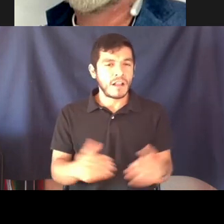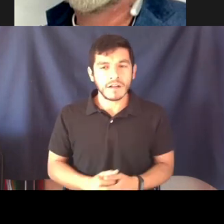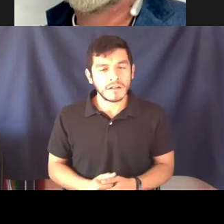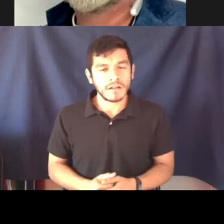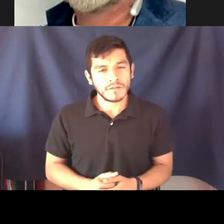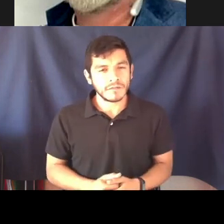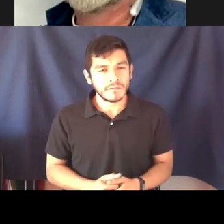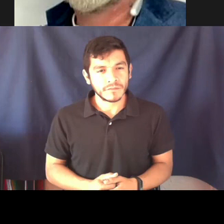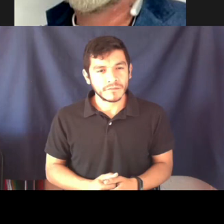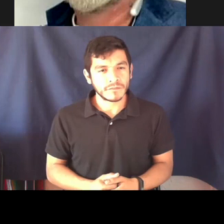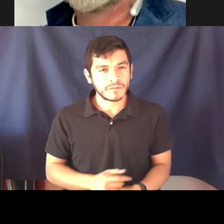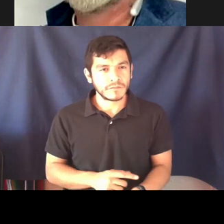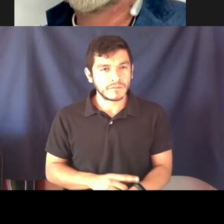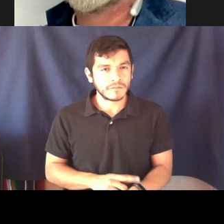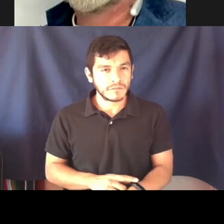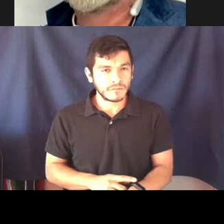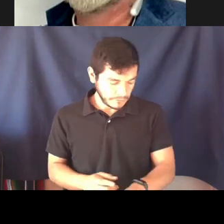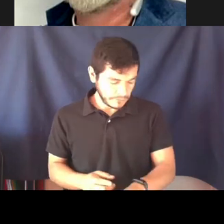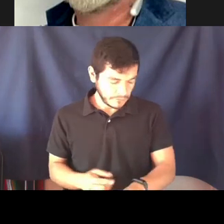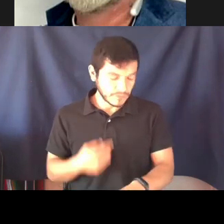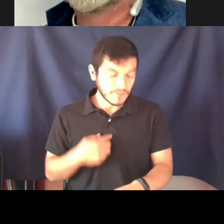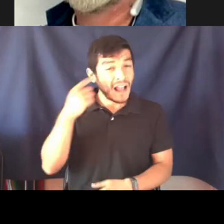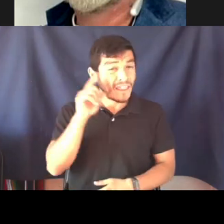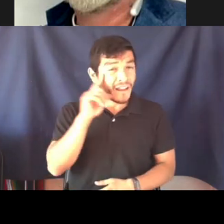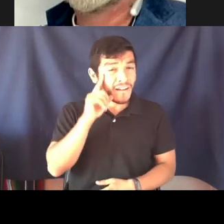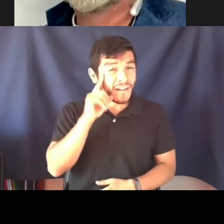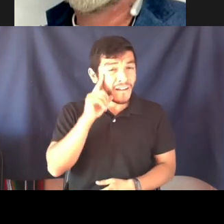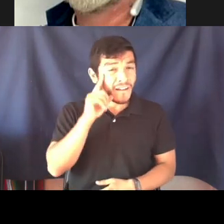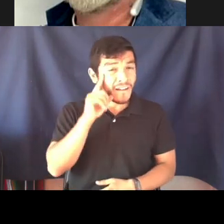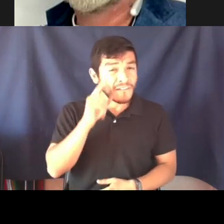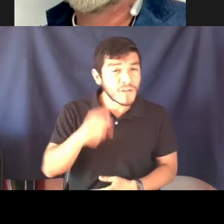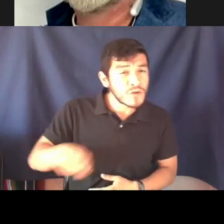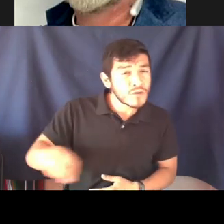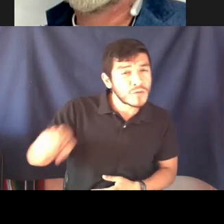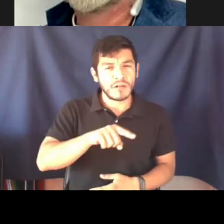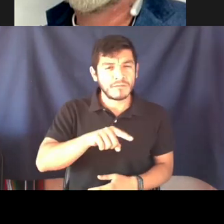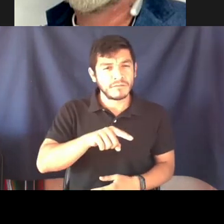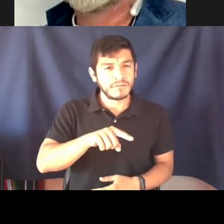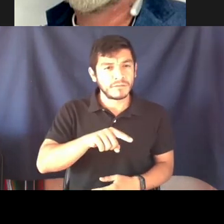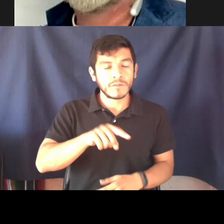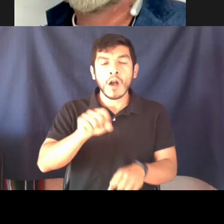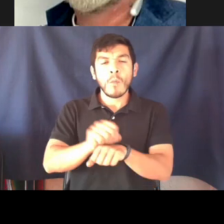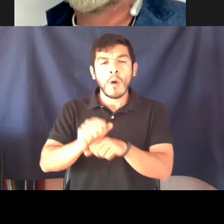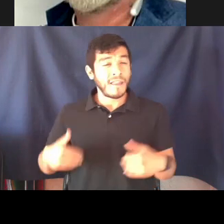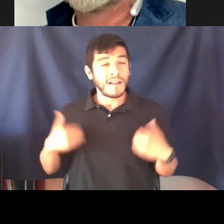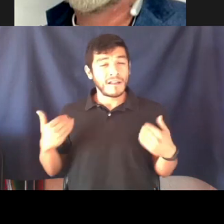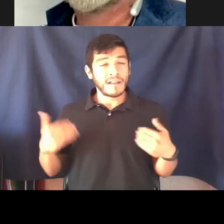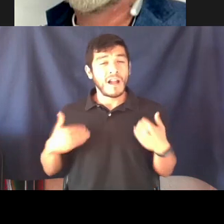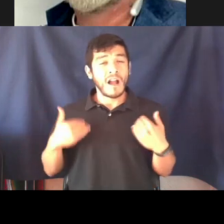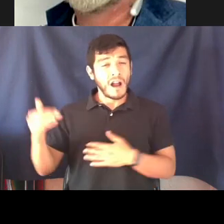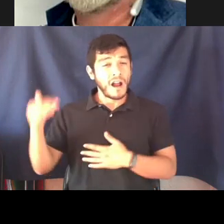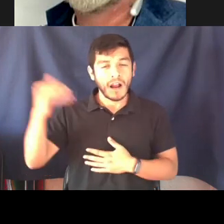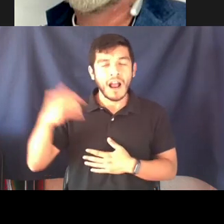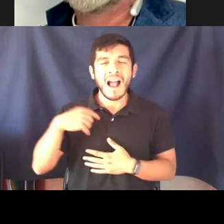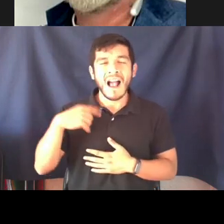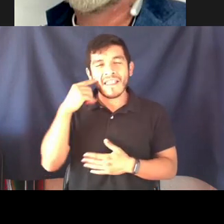And then I think for you all working, I think more with a young adult population, there's some things that I think really stood out in that